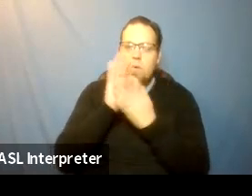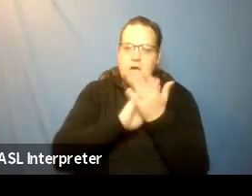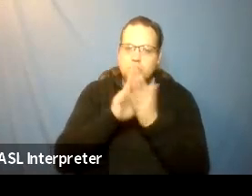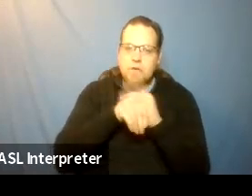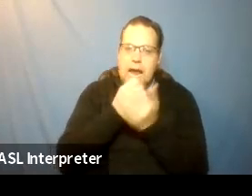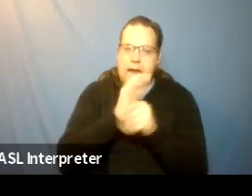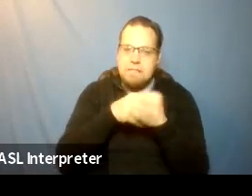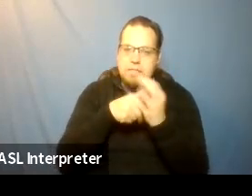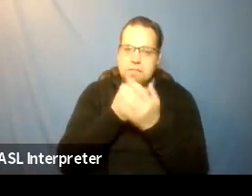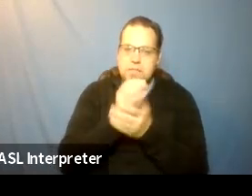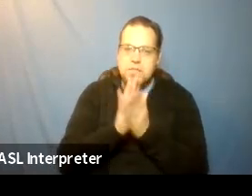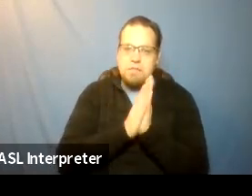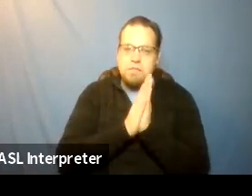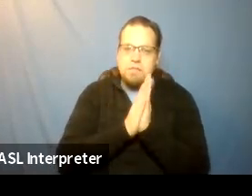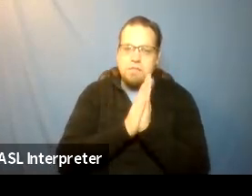time.